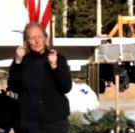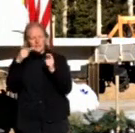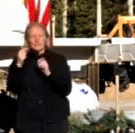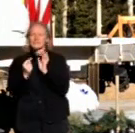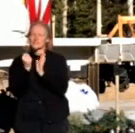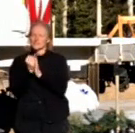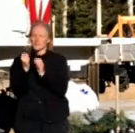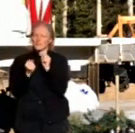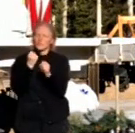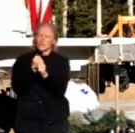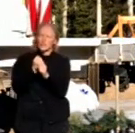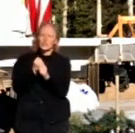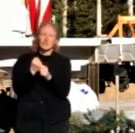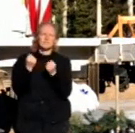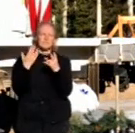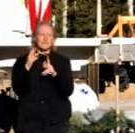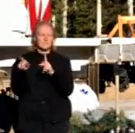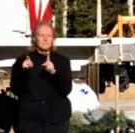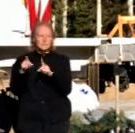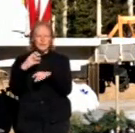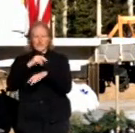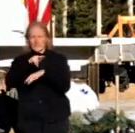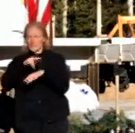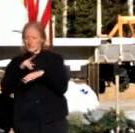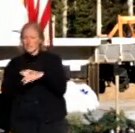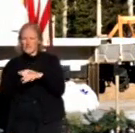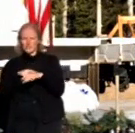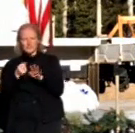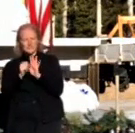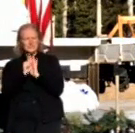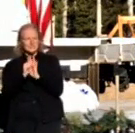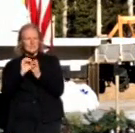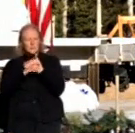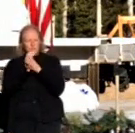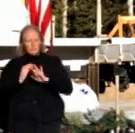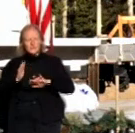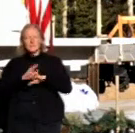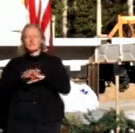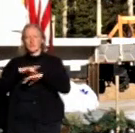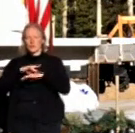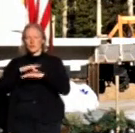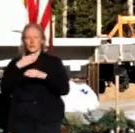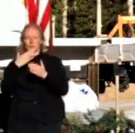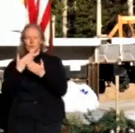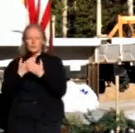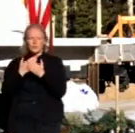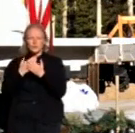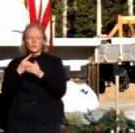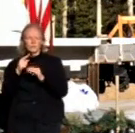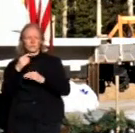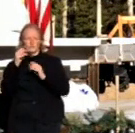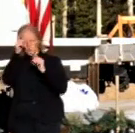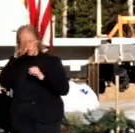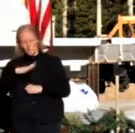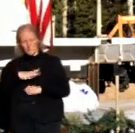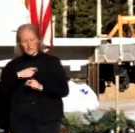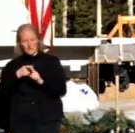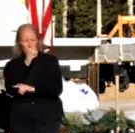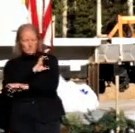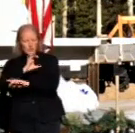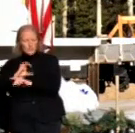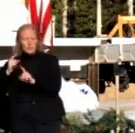many individuals, families, and our nation a symbol of peace on earth, goodwill to men, from Colorado to Washington,